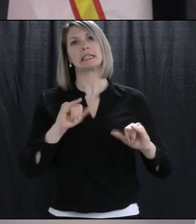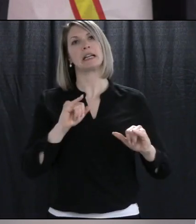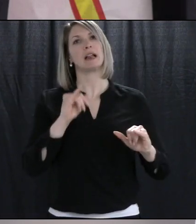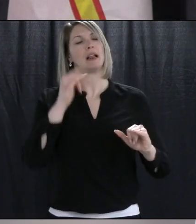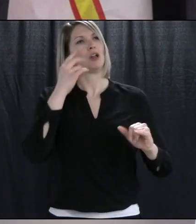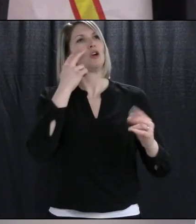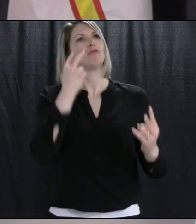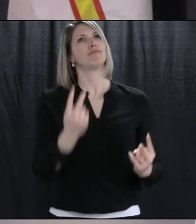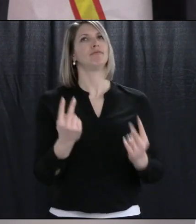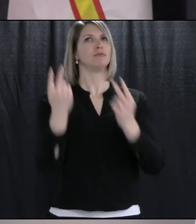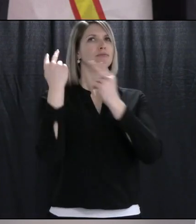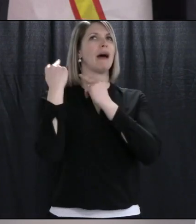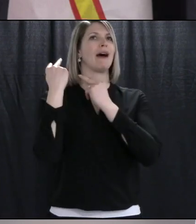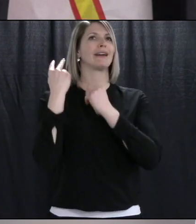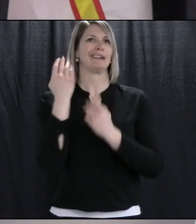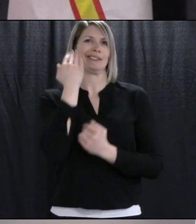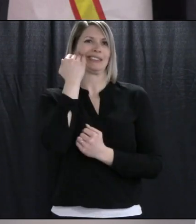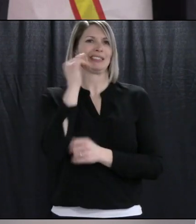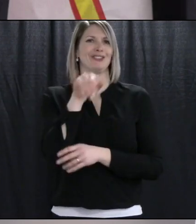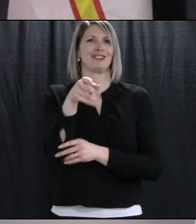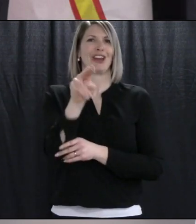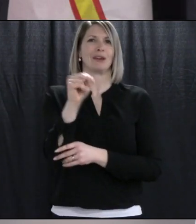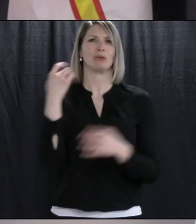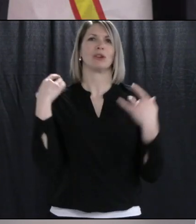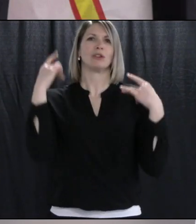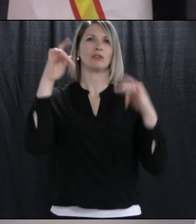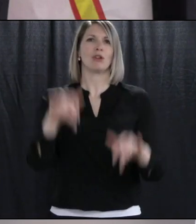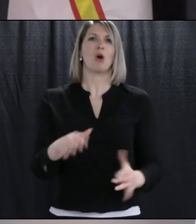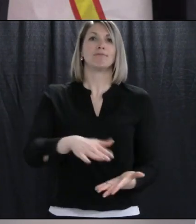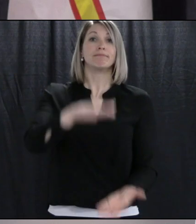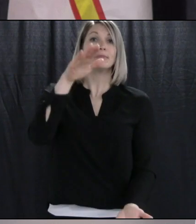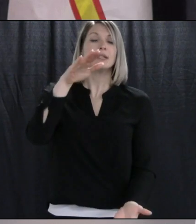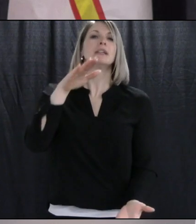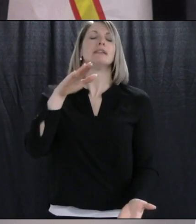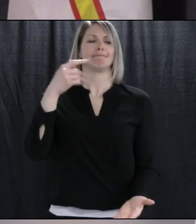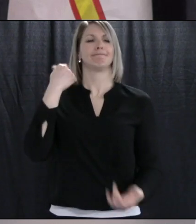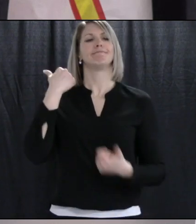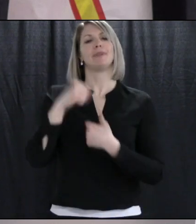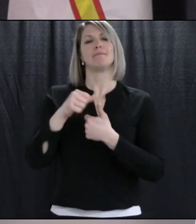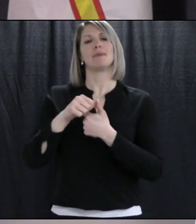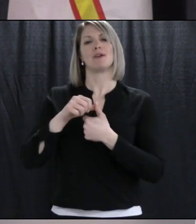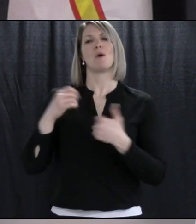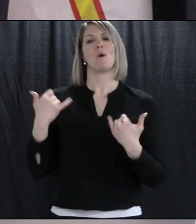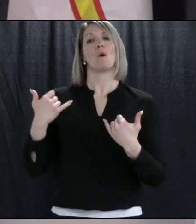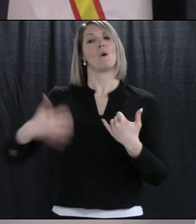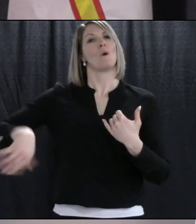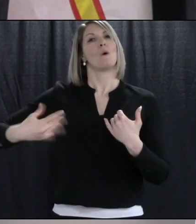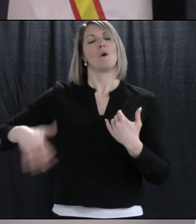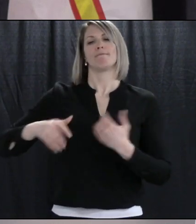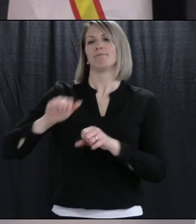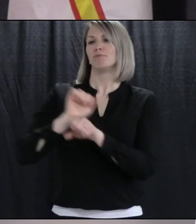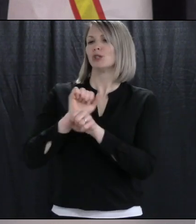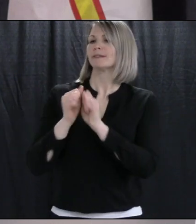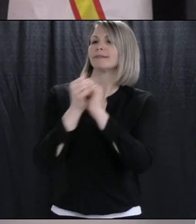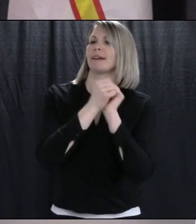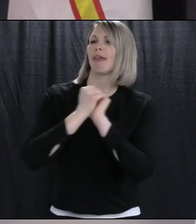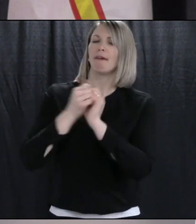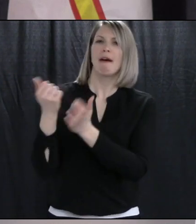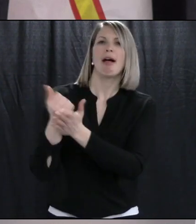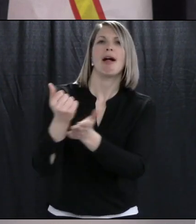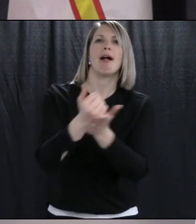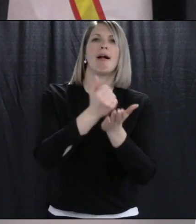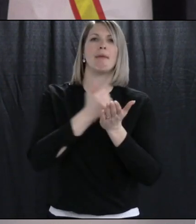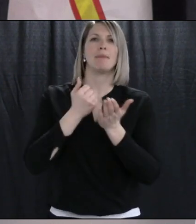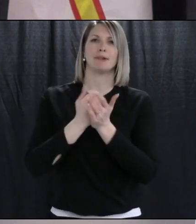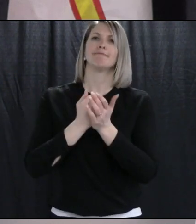during Snowmageddon in January of this year. I continue to have that feeling now as I see many examples of people helping